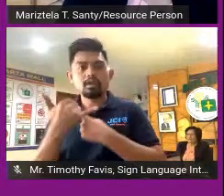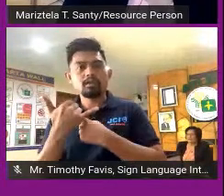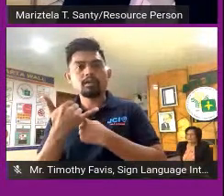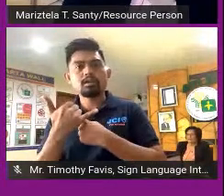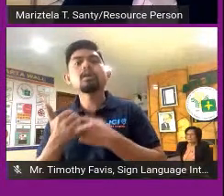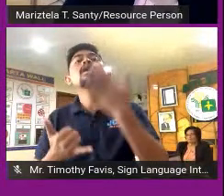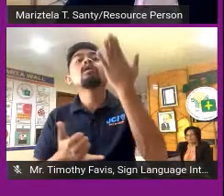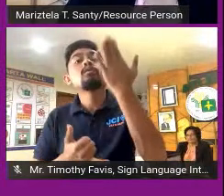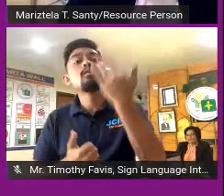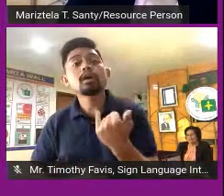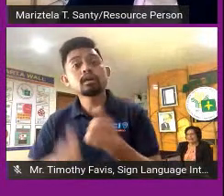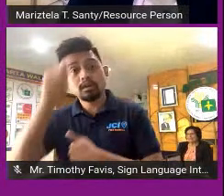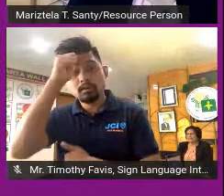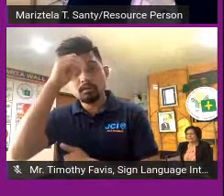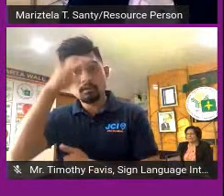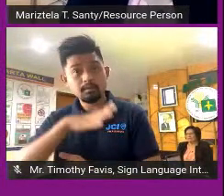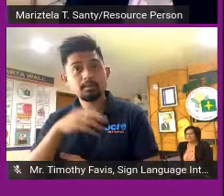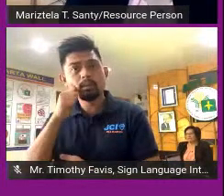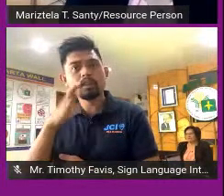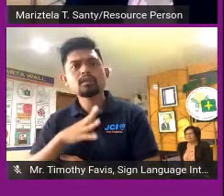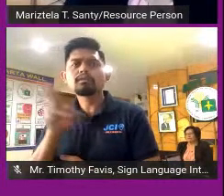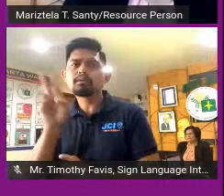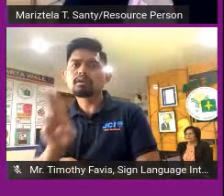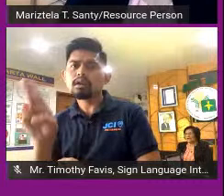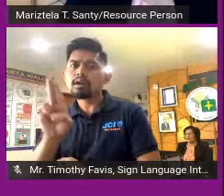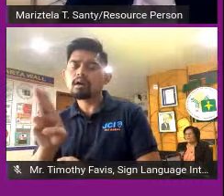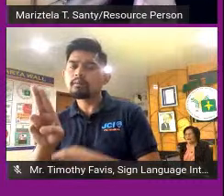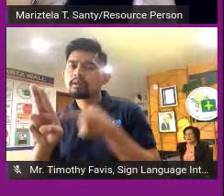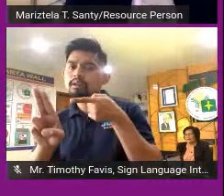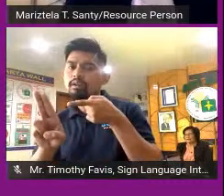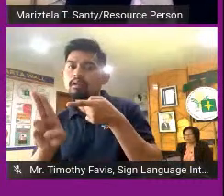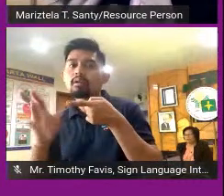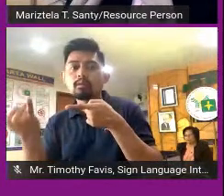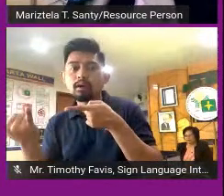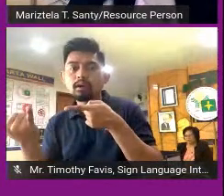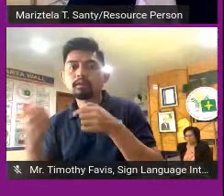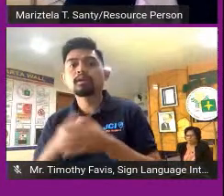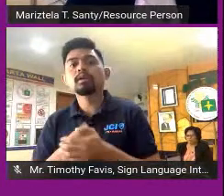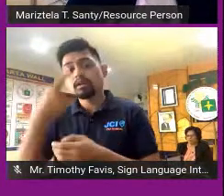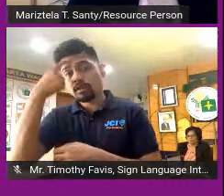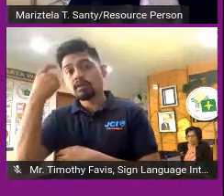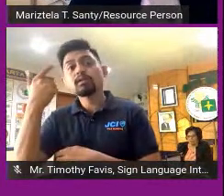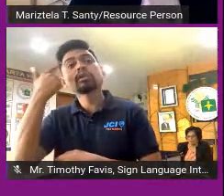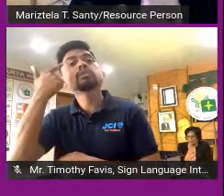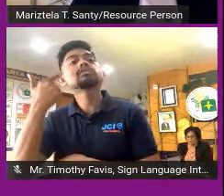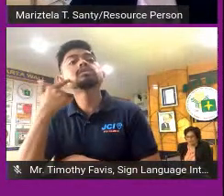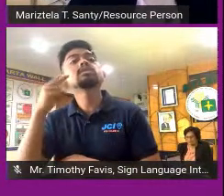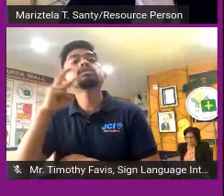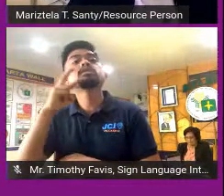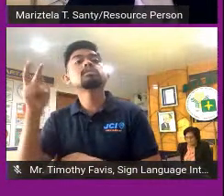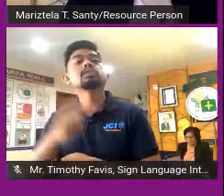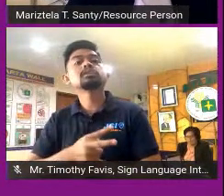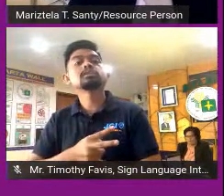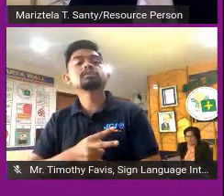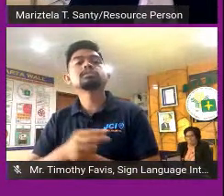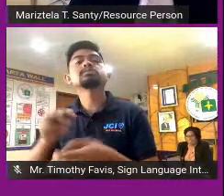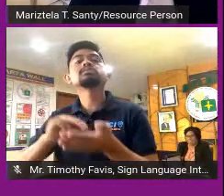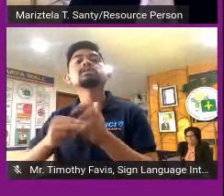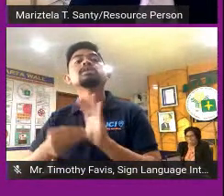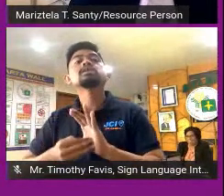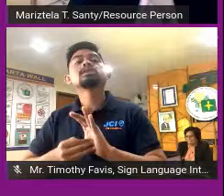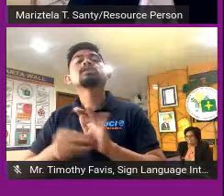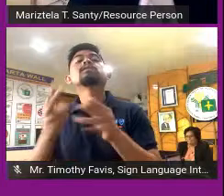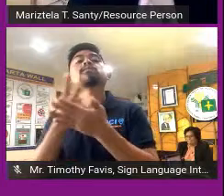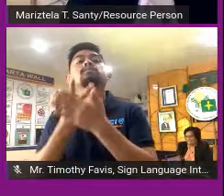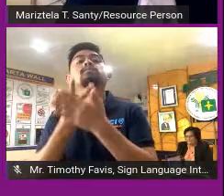natin? Kasi pag sinabi nating gender bias, we refer to both men and women.